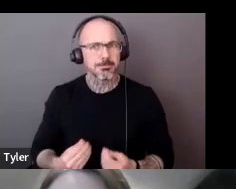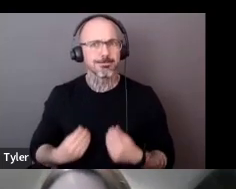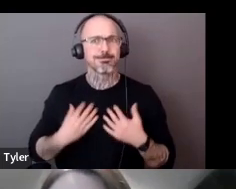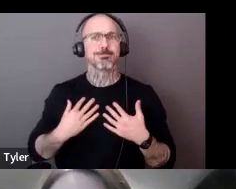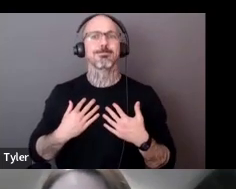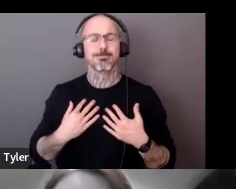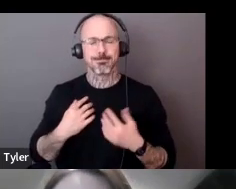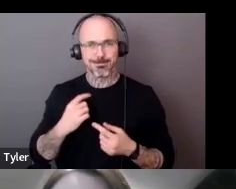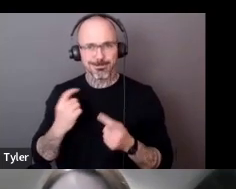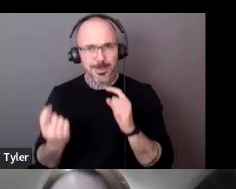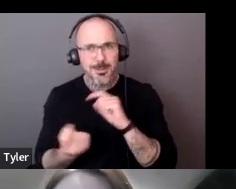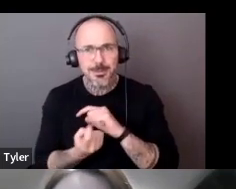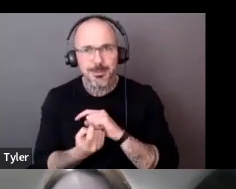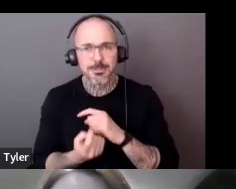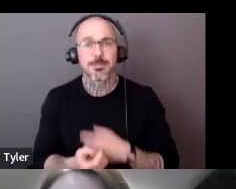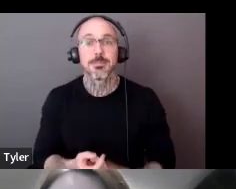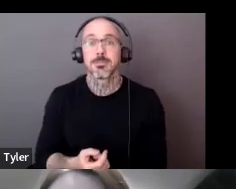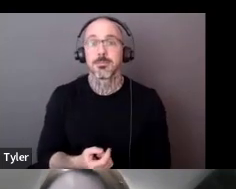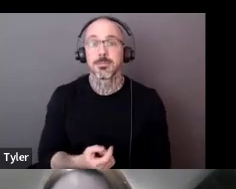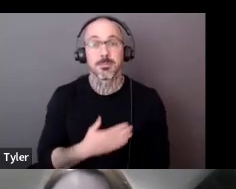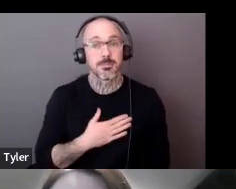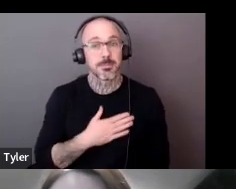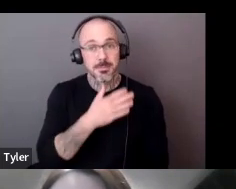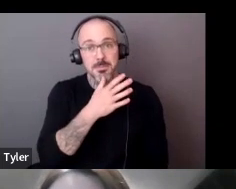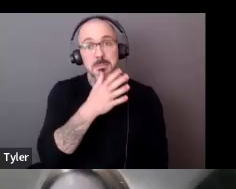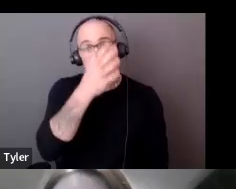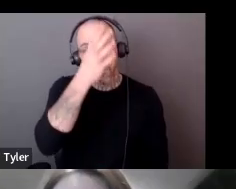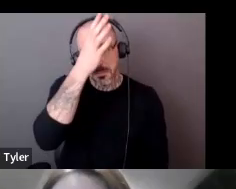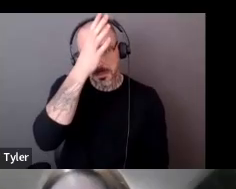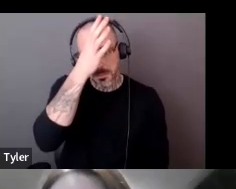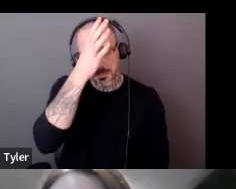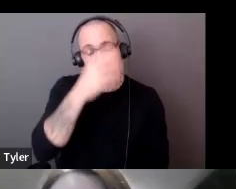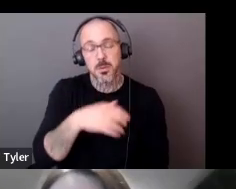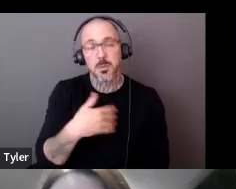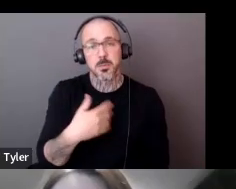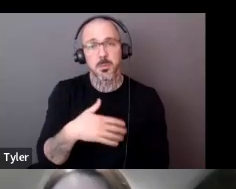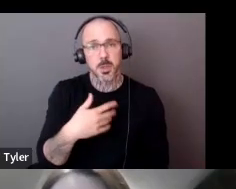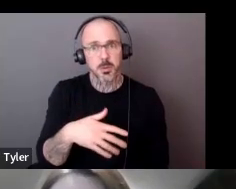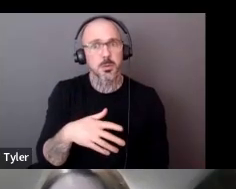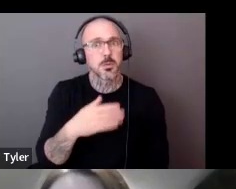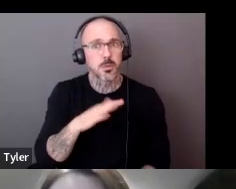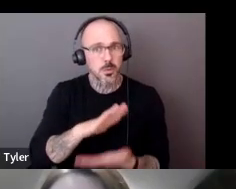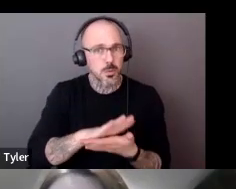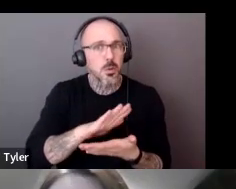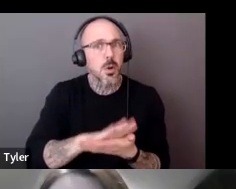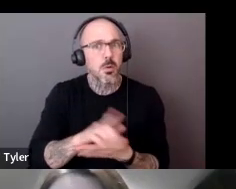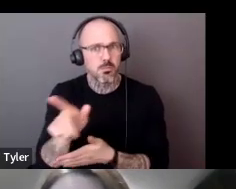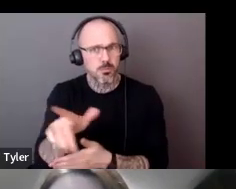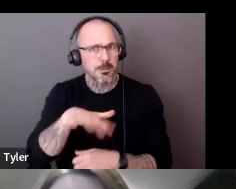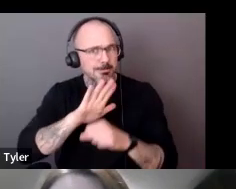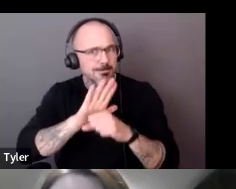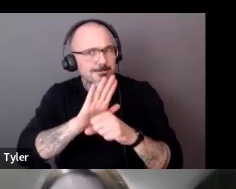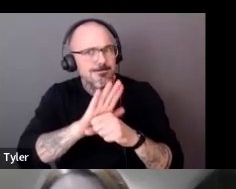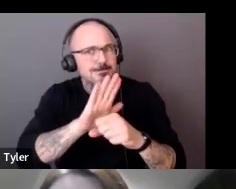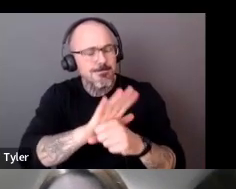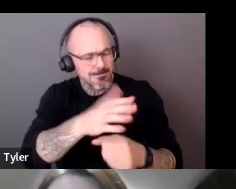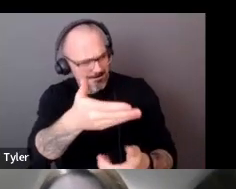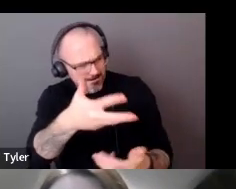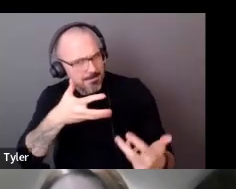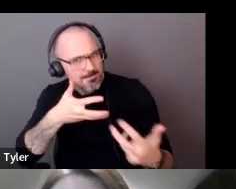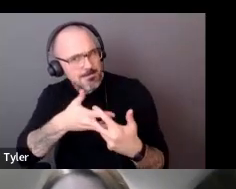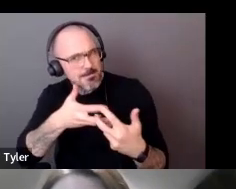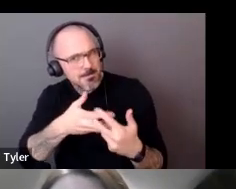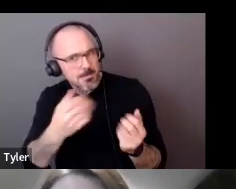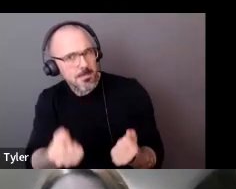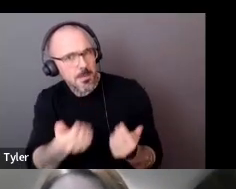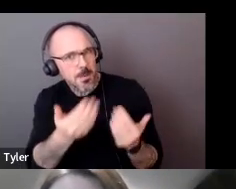I think my parents were advocates for me in terms of accommodations or issues at school when I was younger. Obviously, as I got